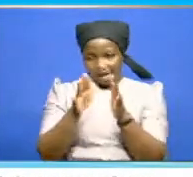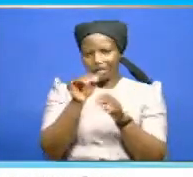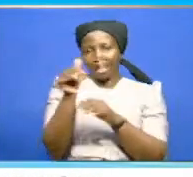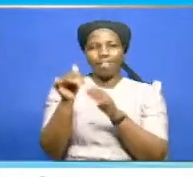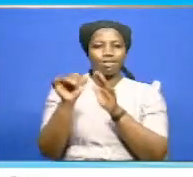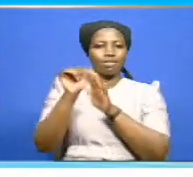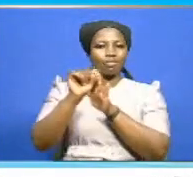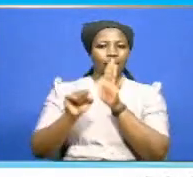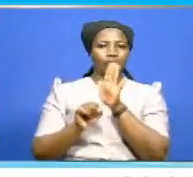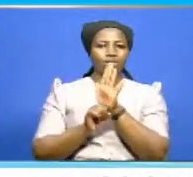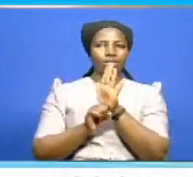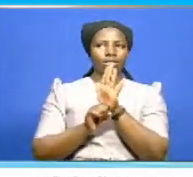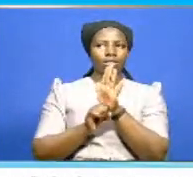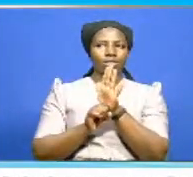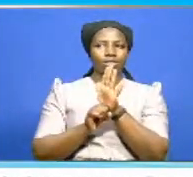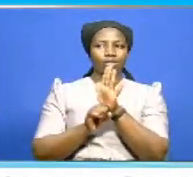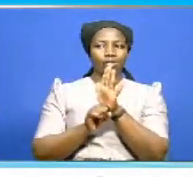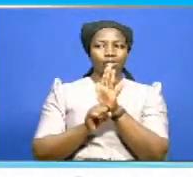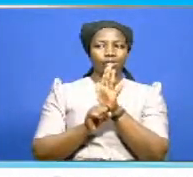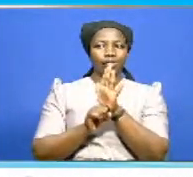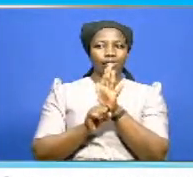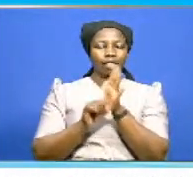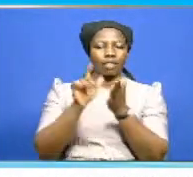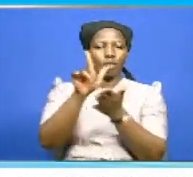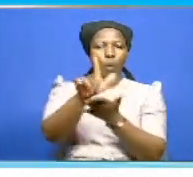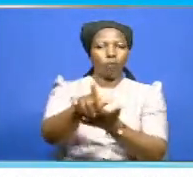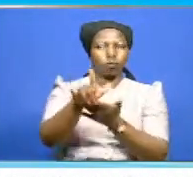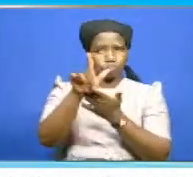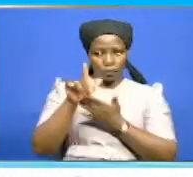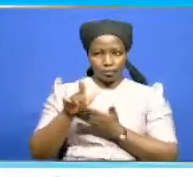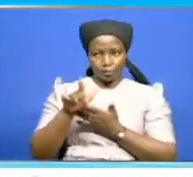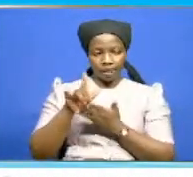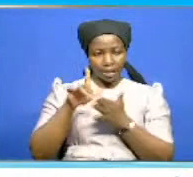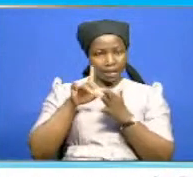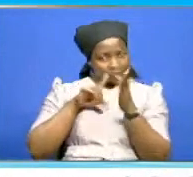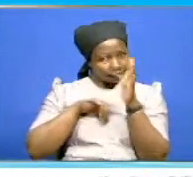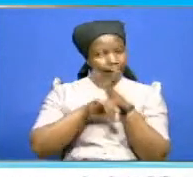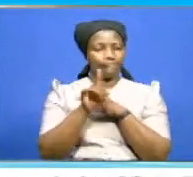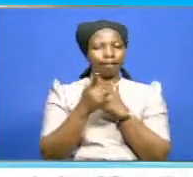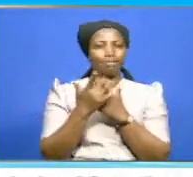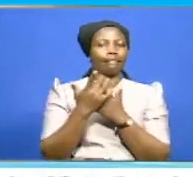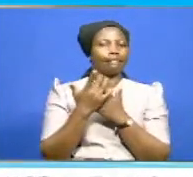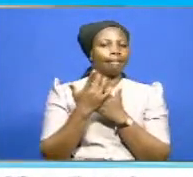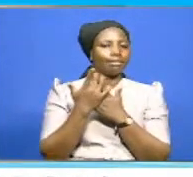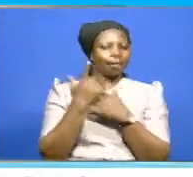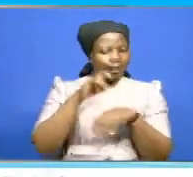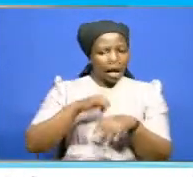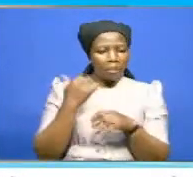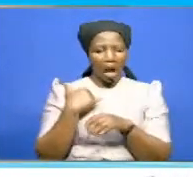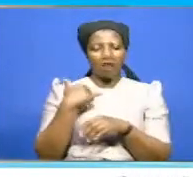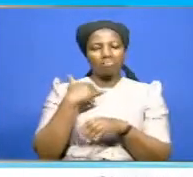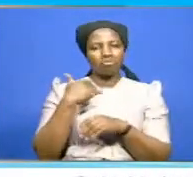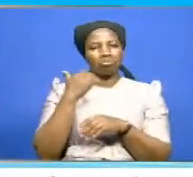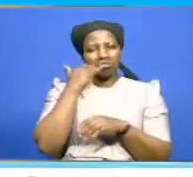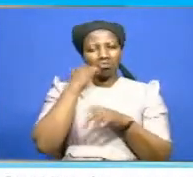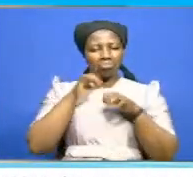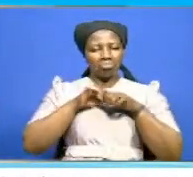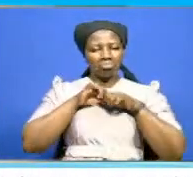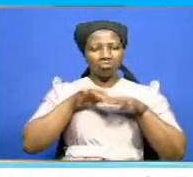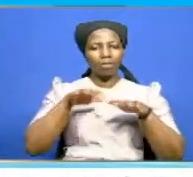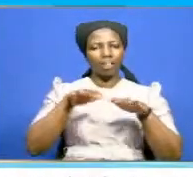subject. Credit in the pandemic, in the midst of a pandemic. If I